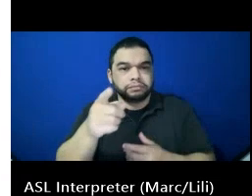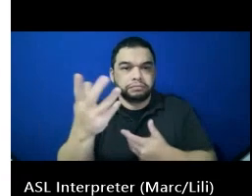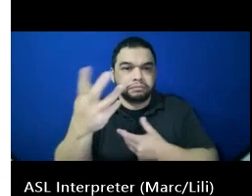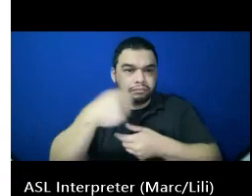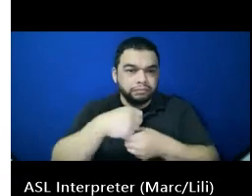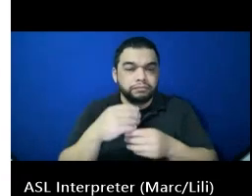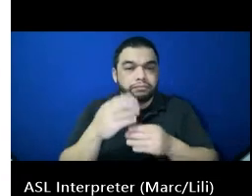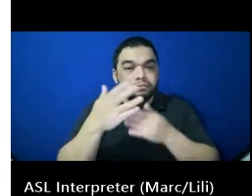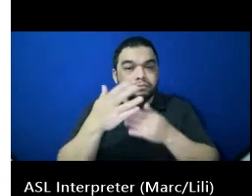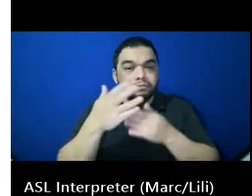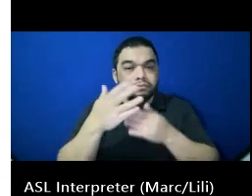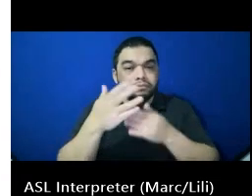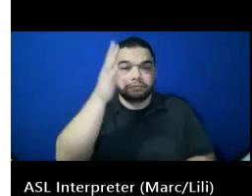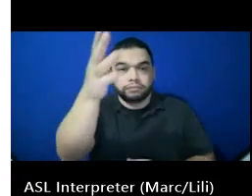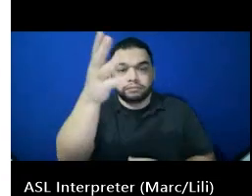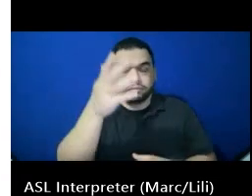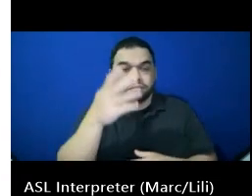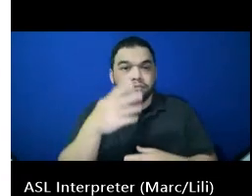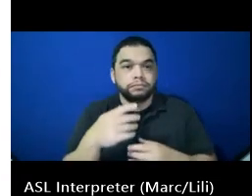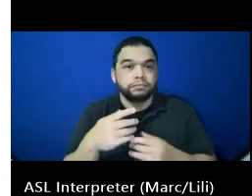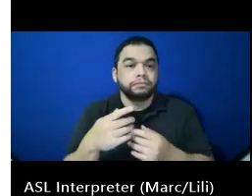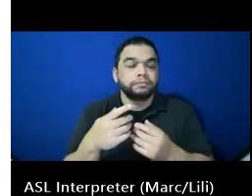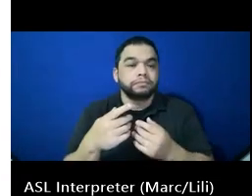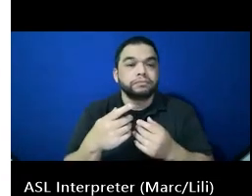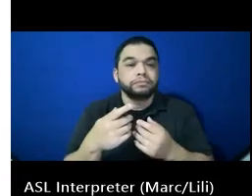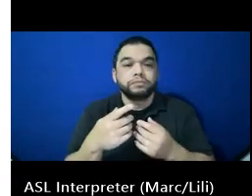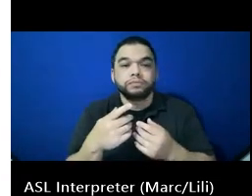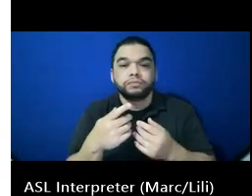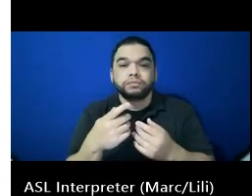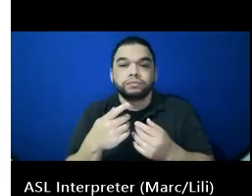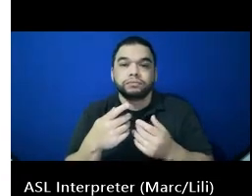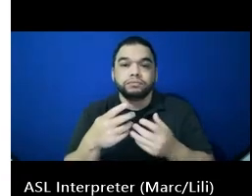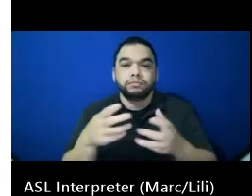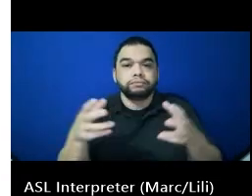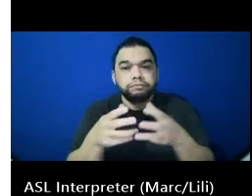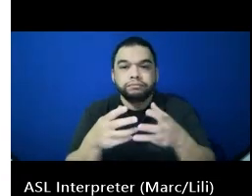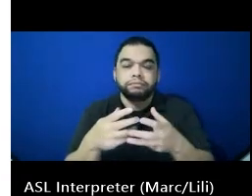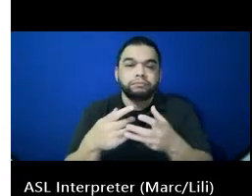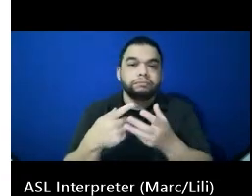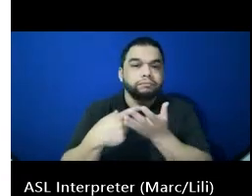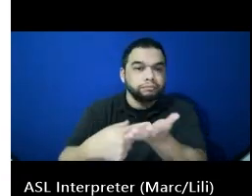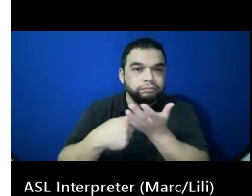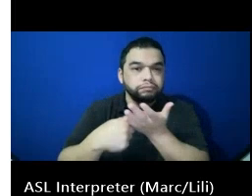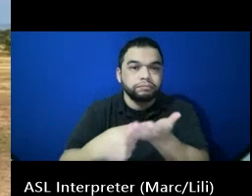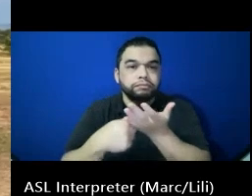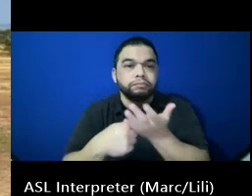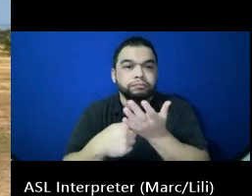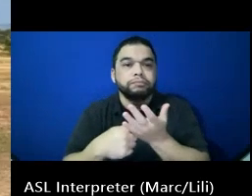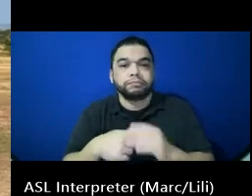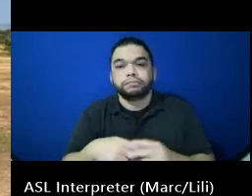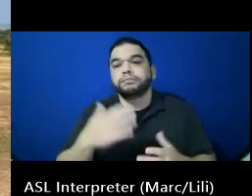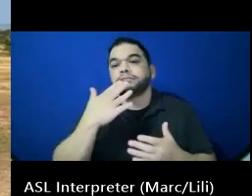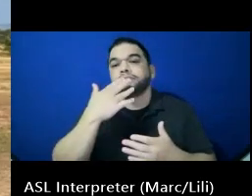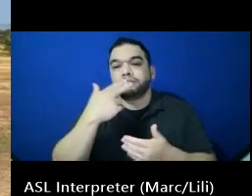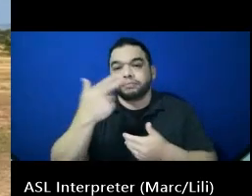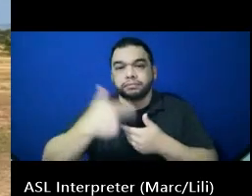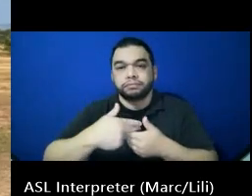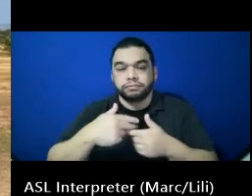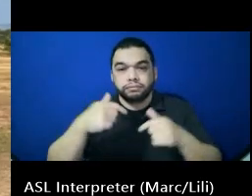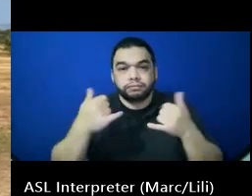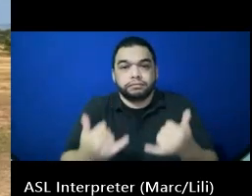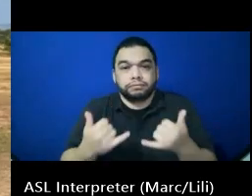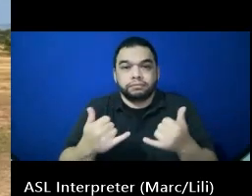to December. So we invite you to be part of this from the Caribbean Climate Center. Thank you for being